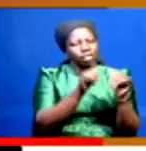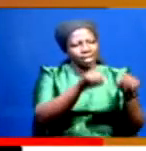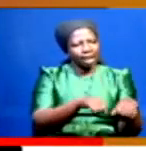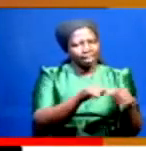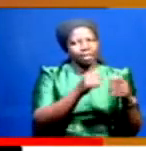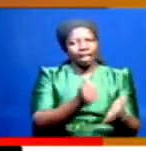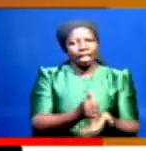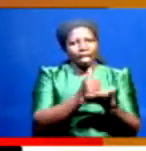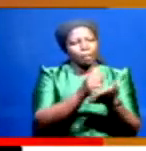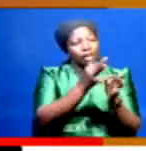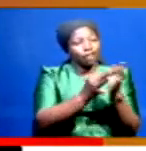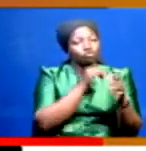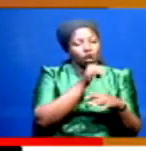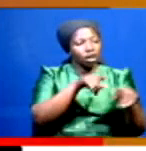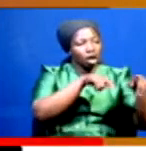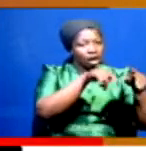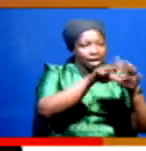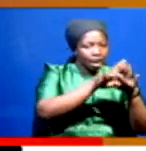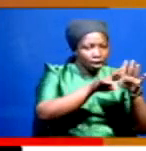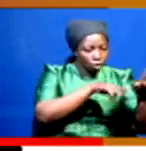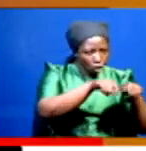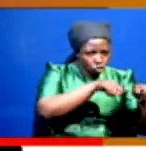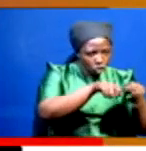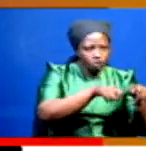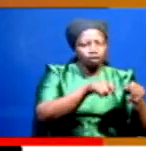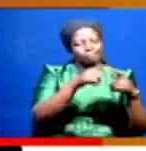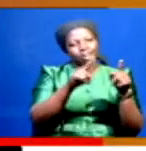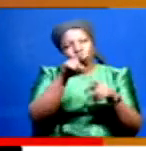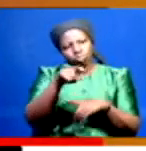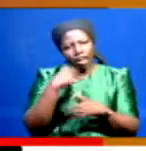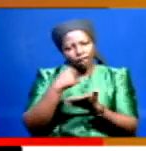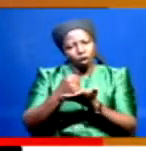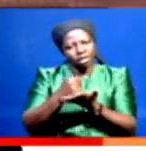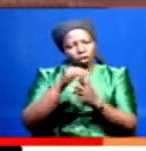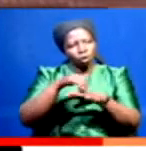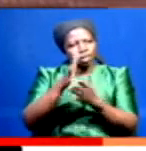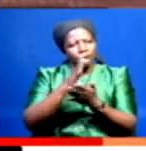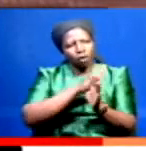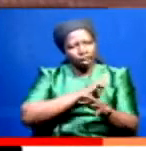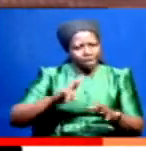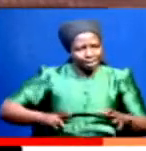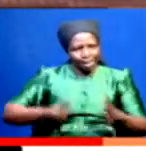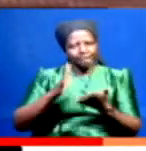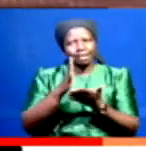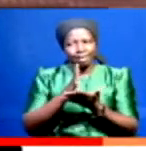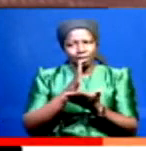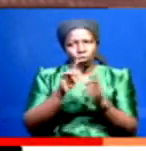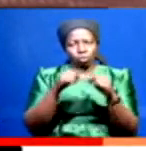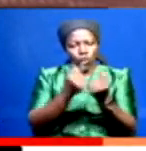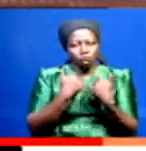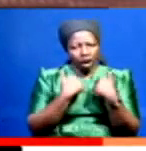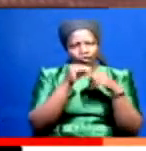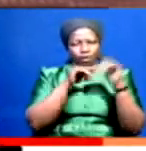an audit on some of the religious sects that we have in the country. Yeah, definitely. I think I agree, and I had